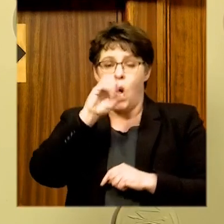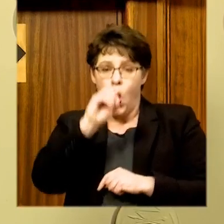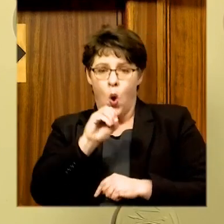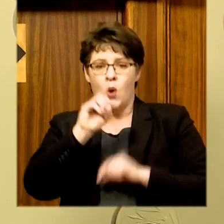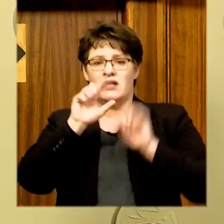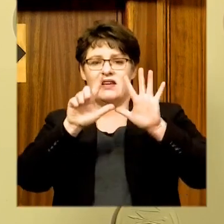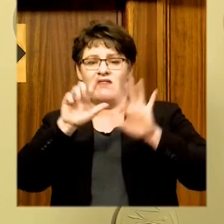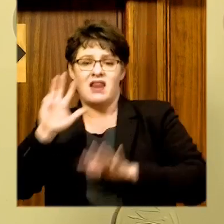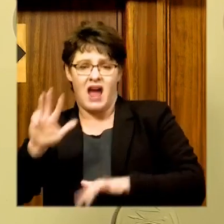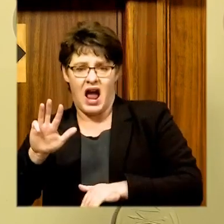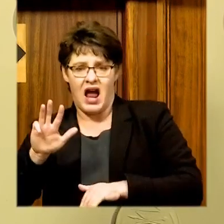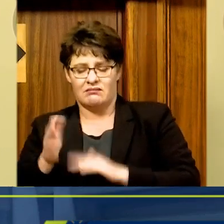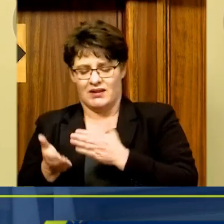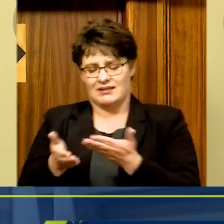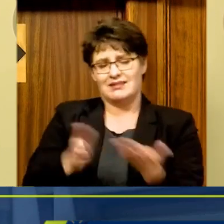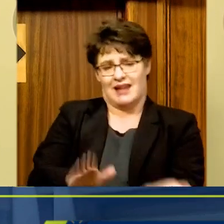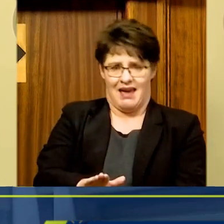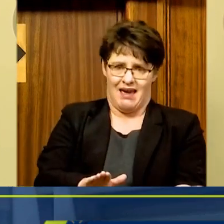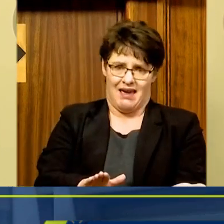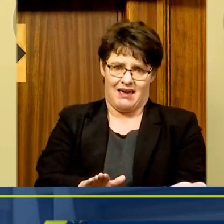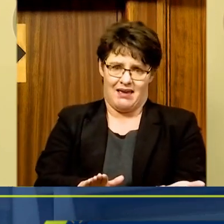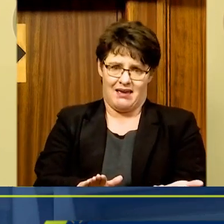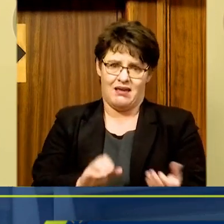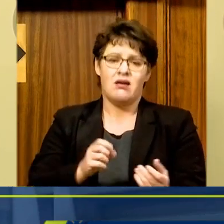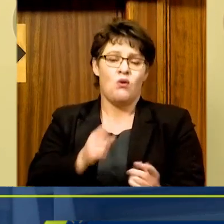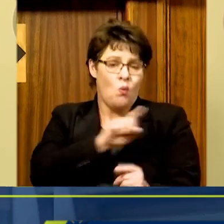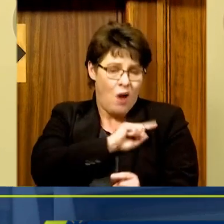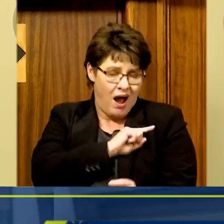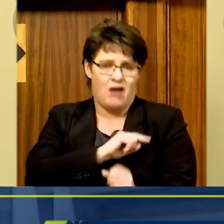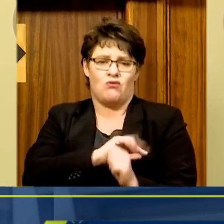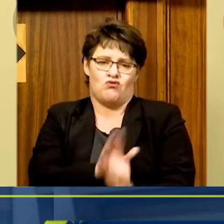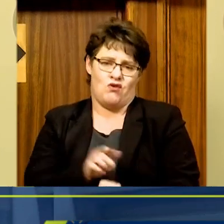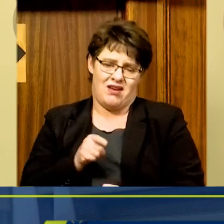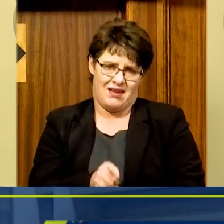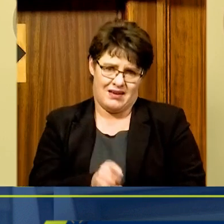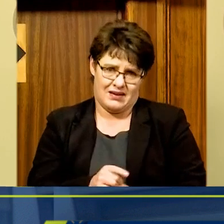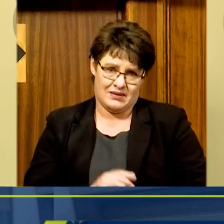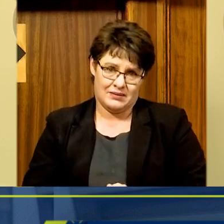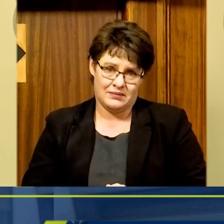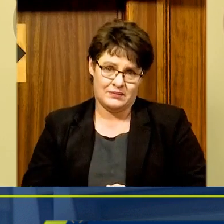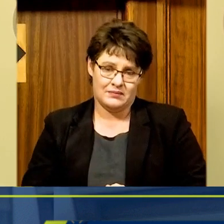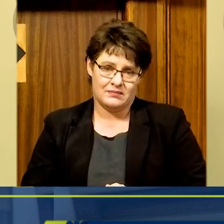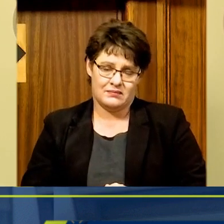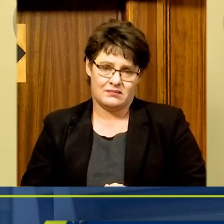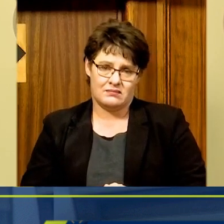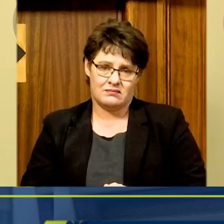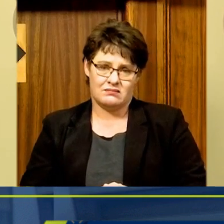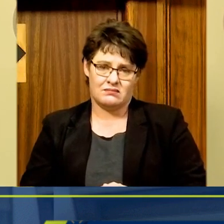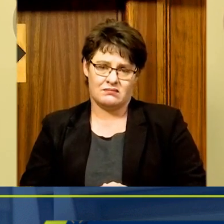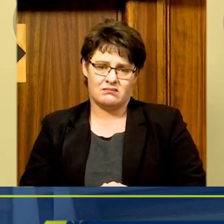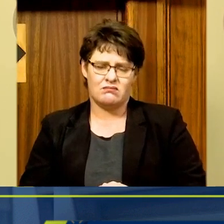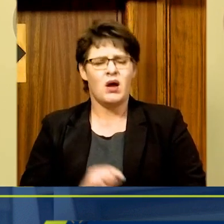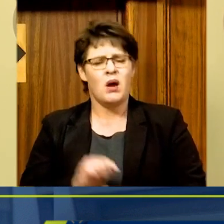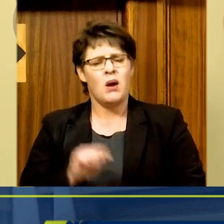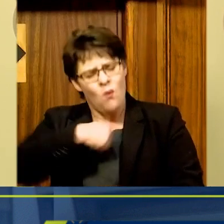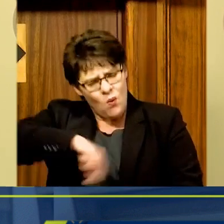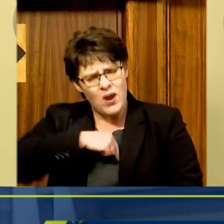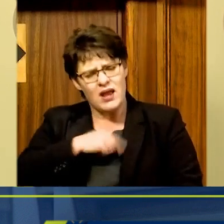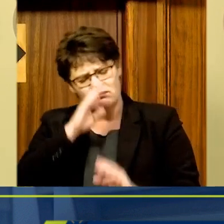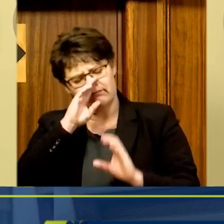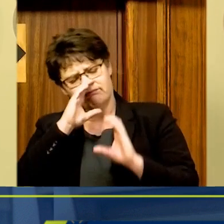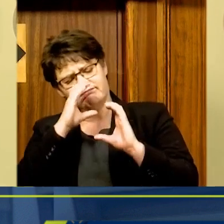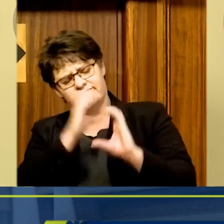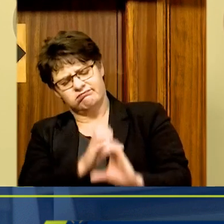have died from COVID-19. We should concern ourselves and